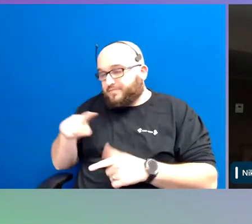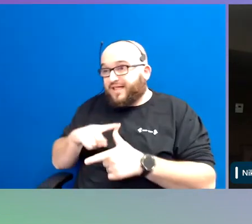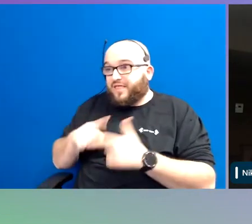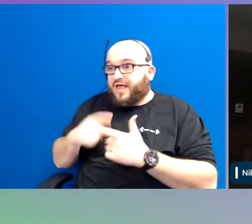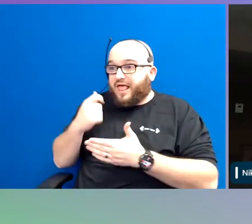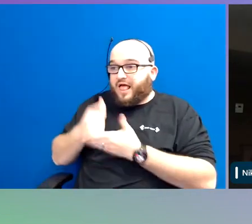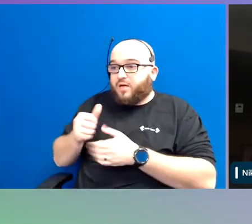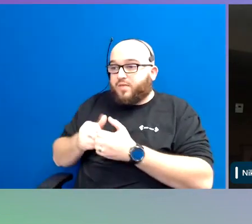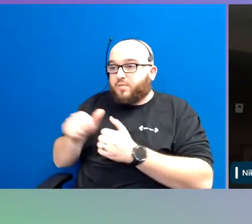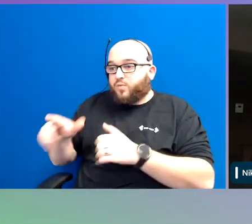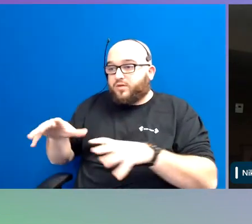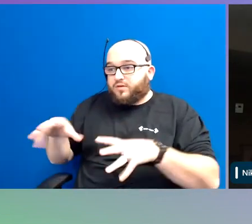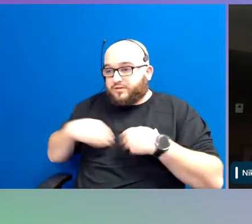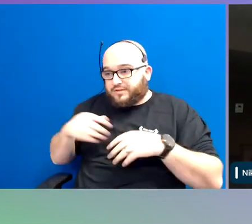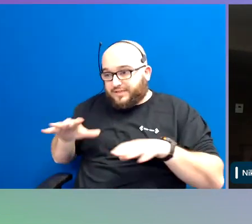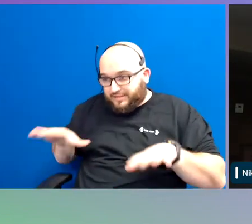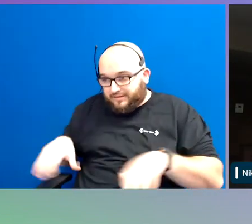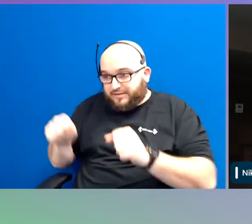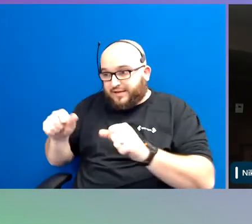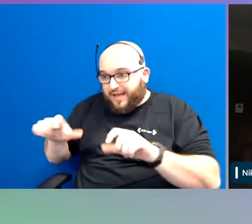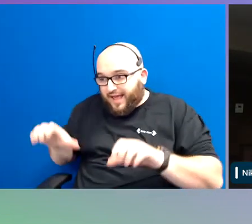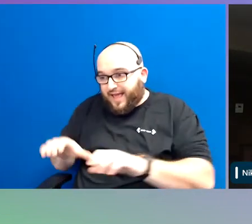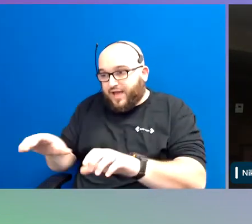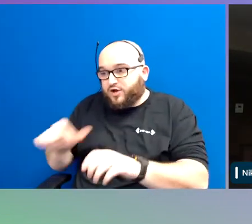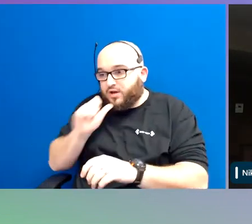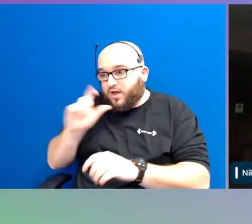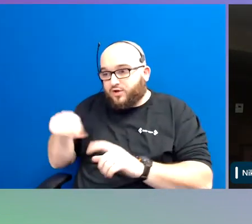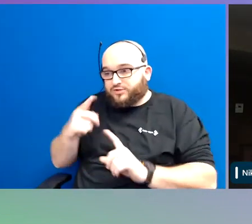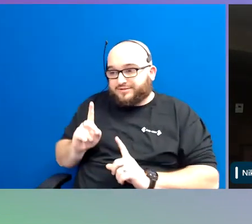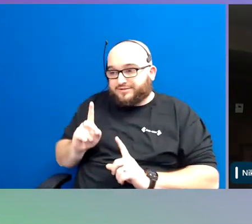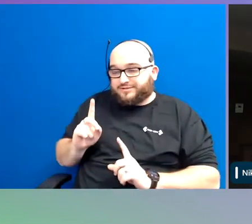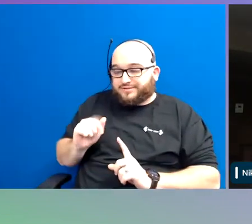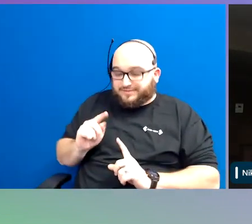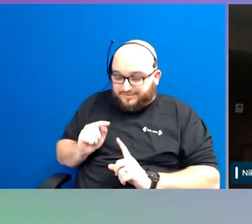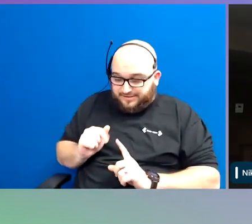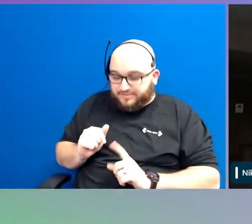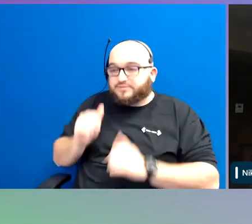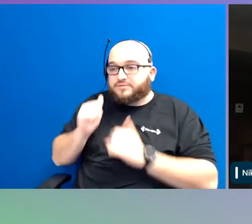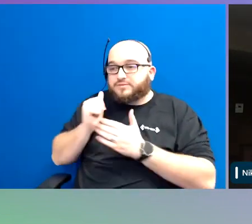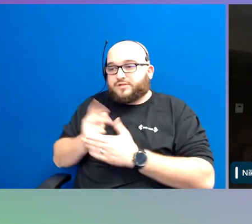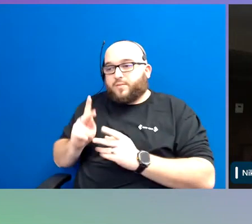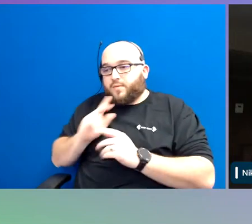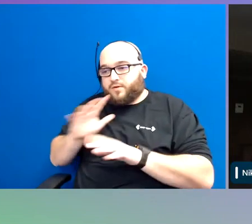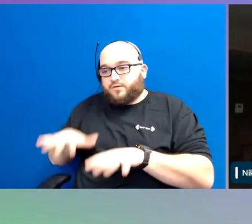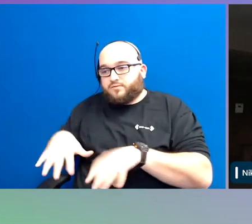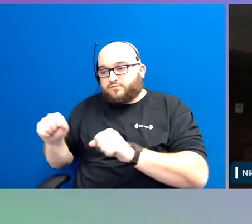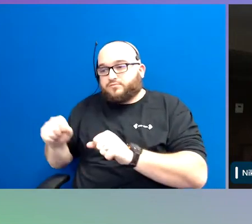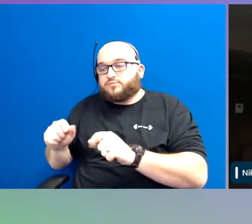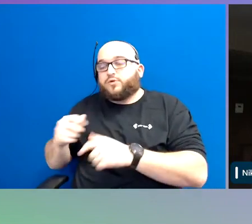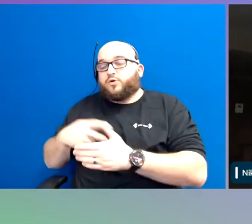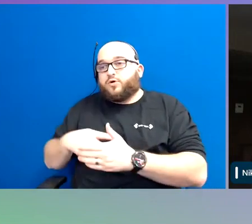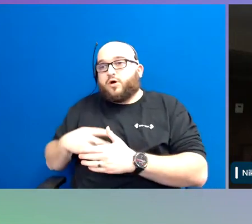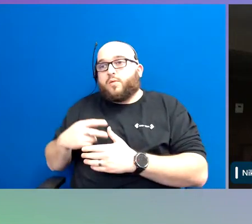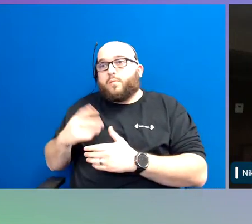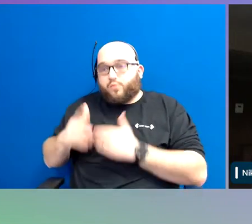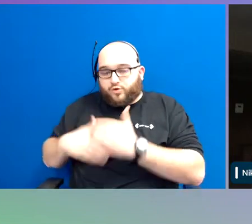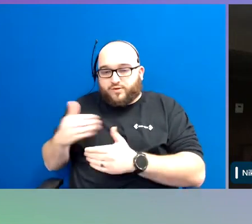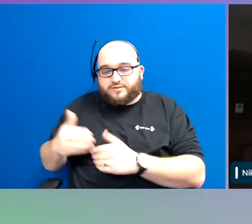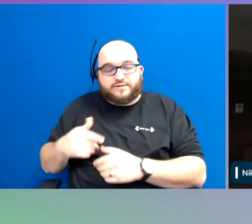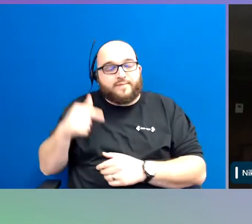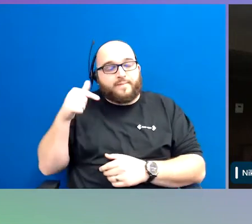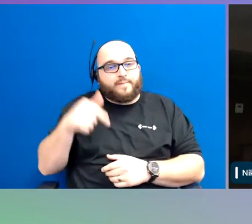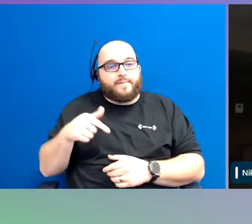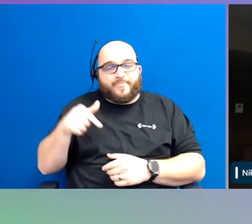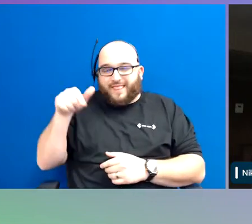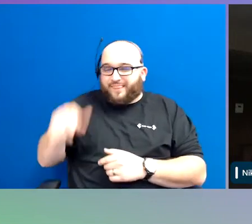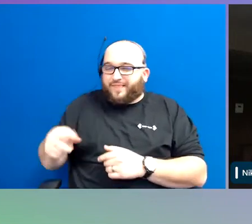taking action on the data as opposed to it just being That's about the data, right? Helping people make progress with that. Totally agree. This one might be a little